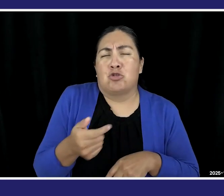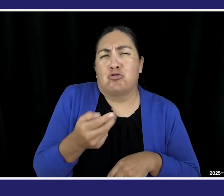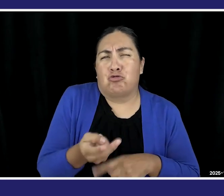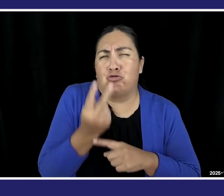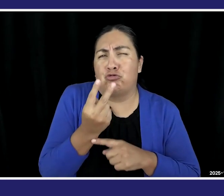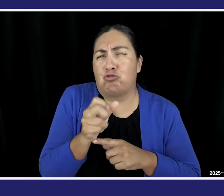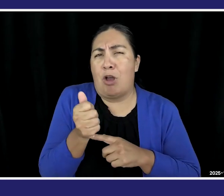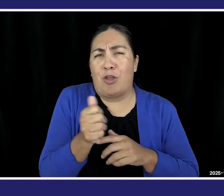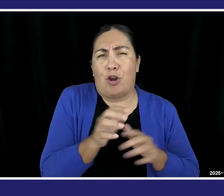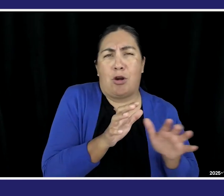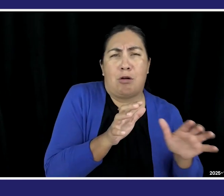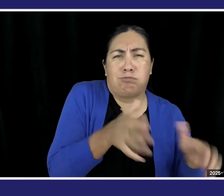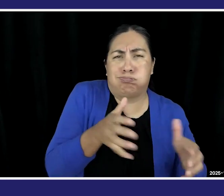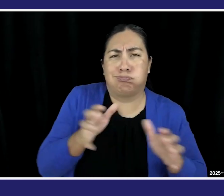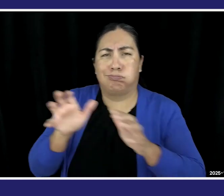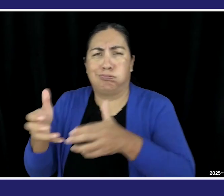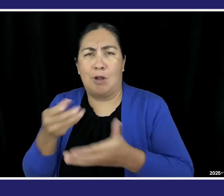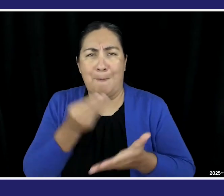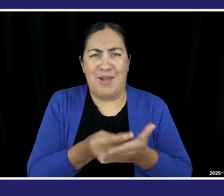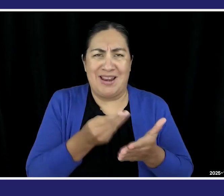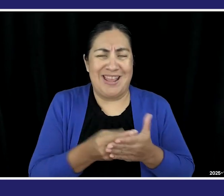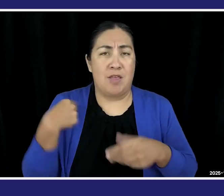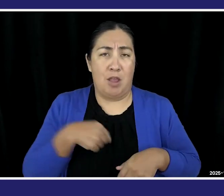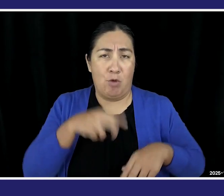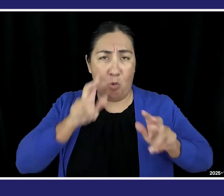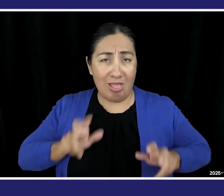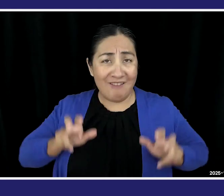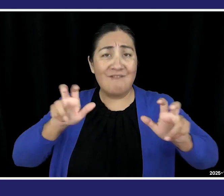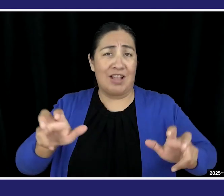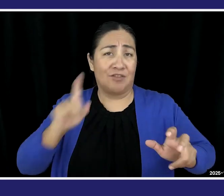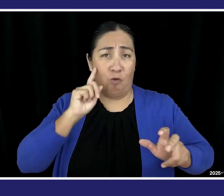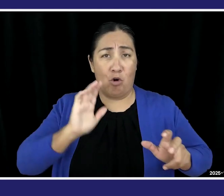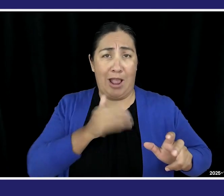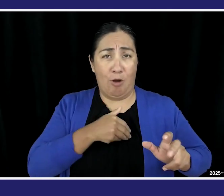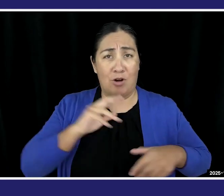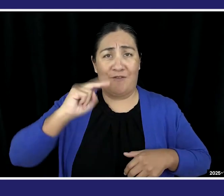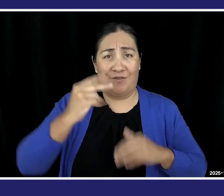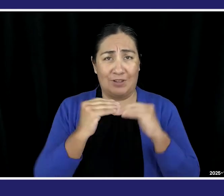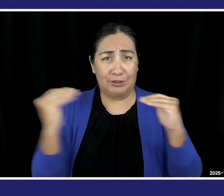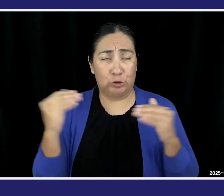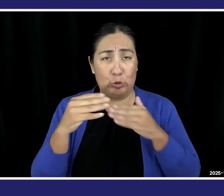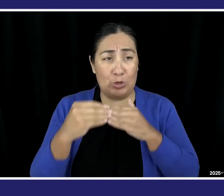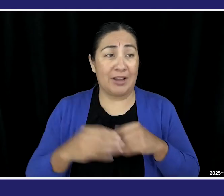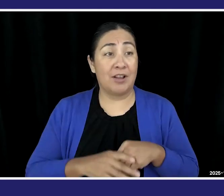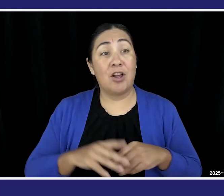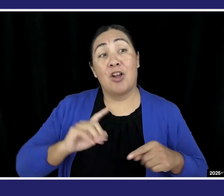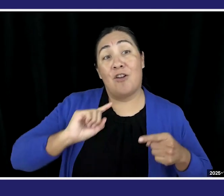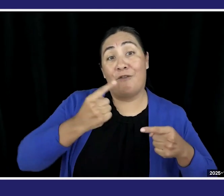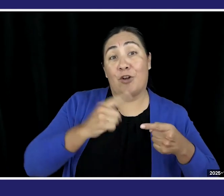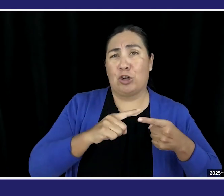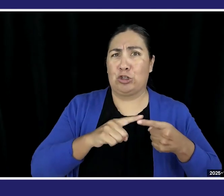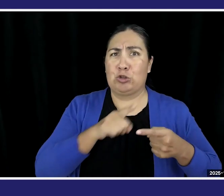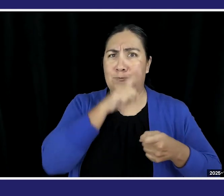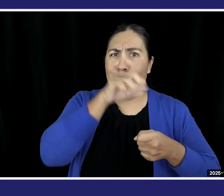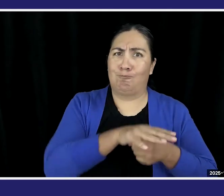funding that we are investing in as part of our Phase 2 guide. The first is a dedicated pot of